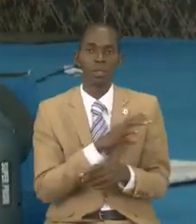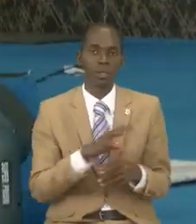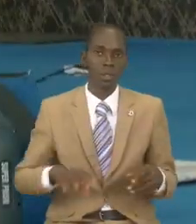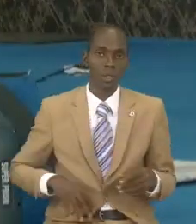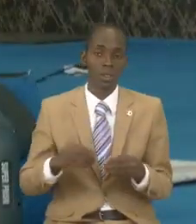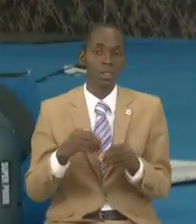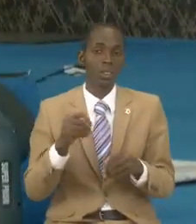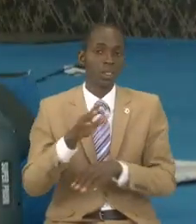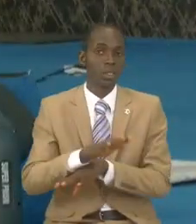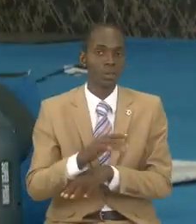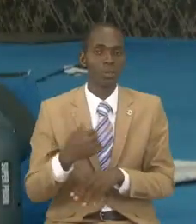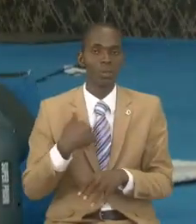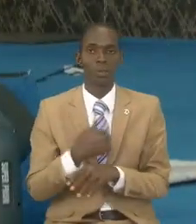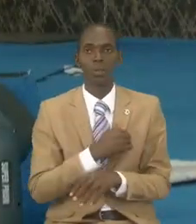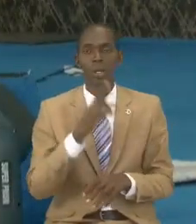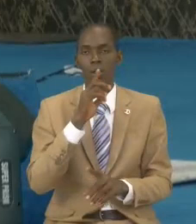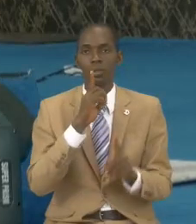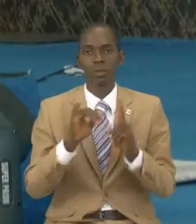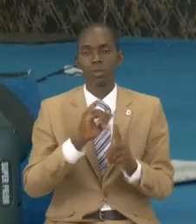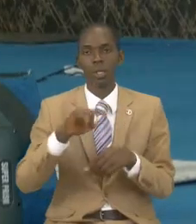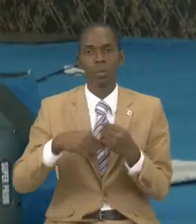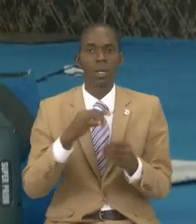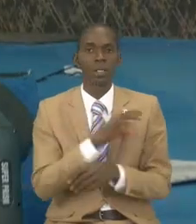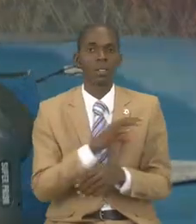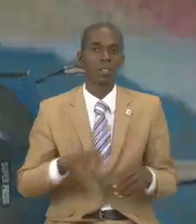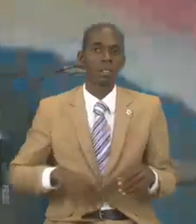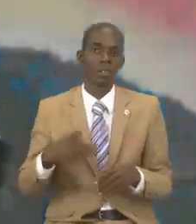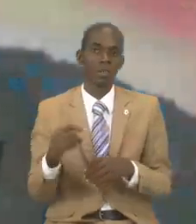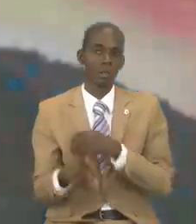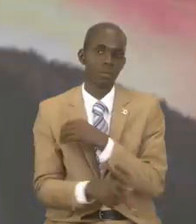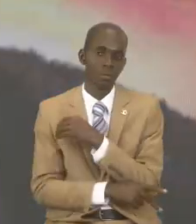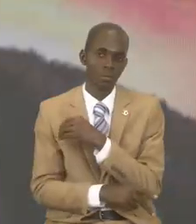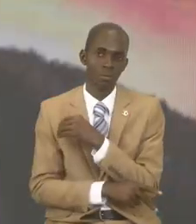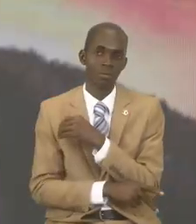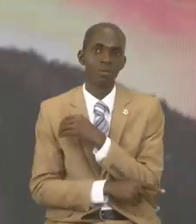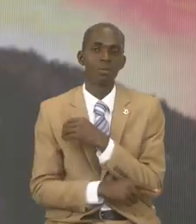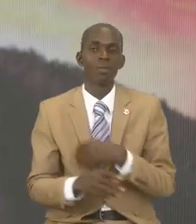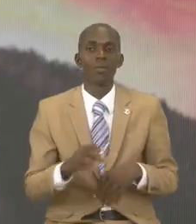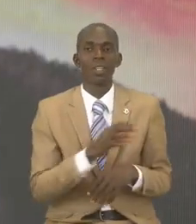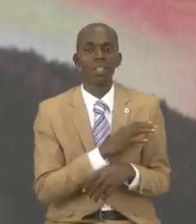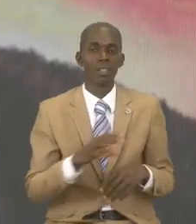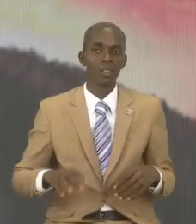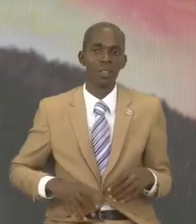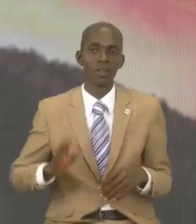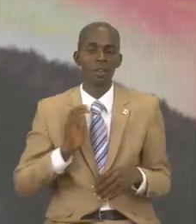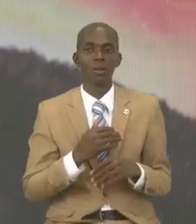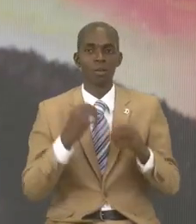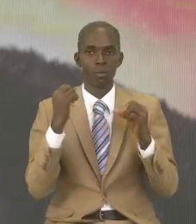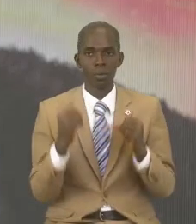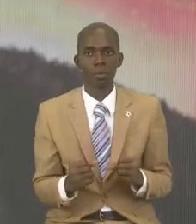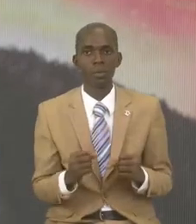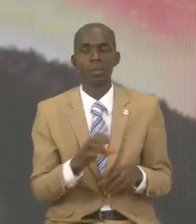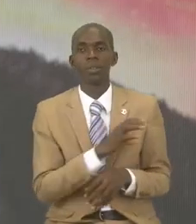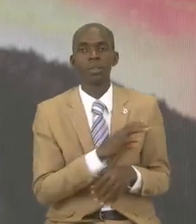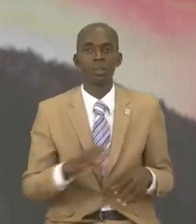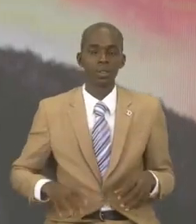talking about Christ, the Passover. Christ, our peace. Christ, our power. And Christ, our